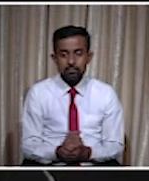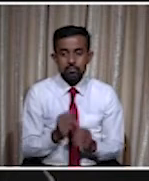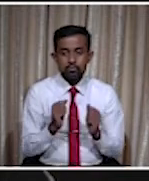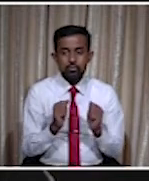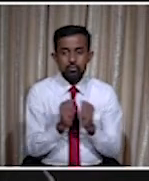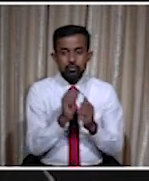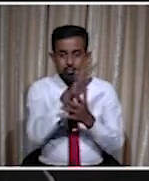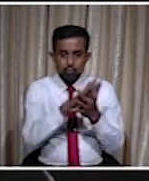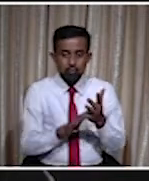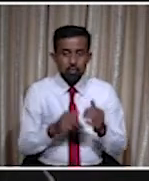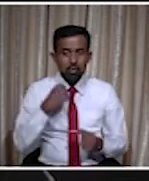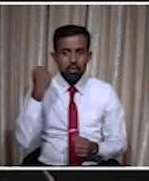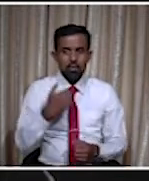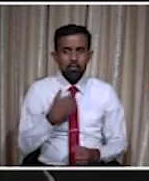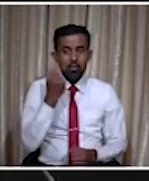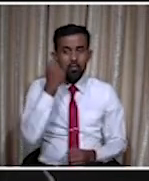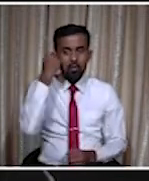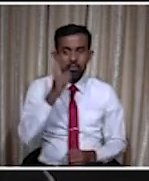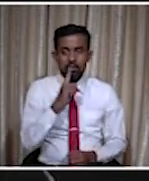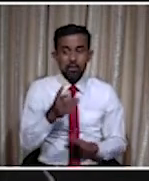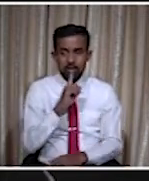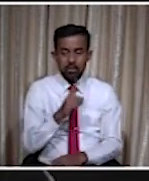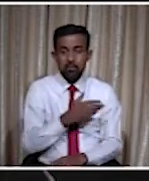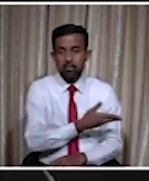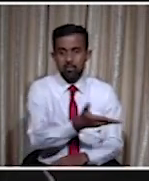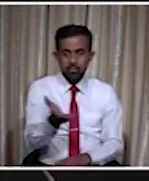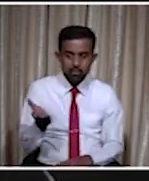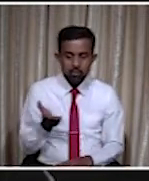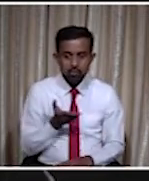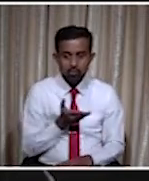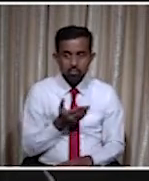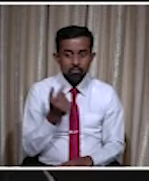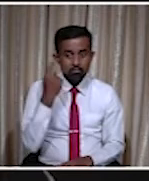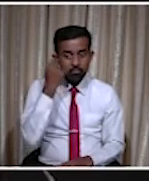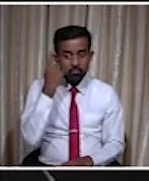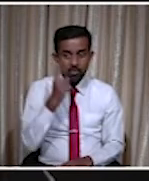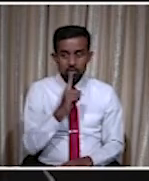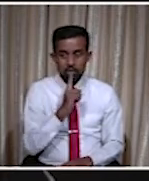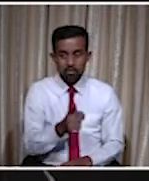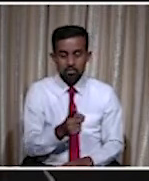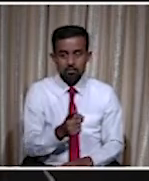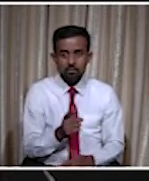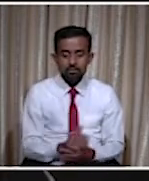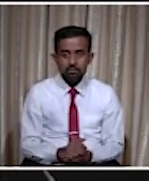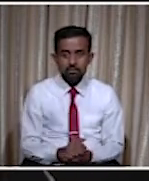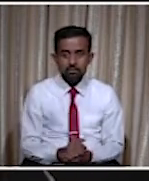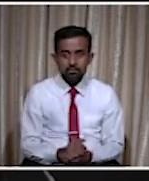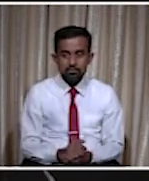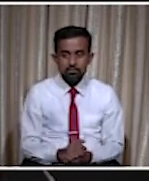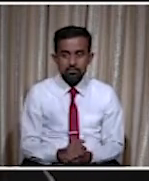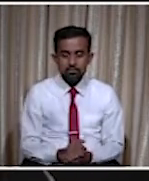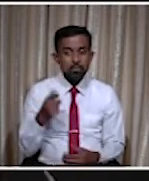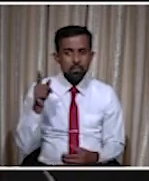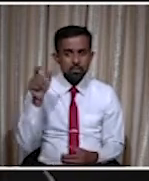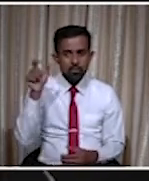parliament, I would like to remind the House some matters which I have brought to his notice when he met